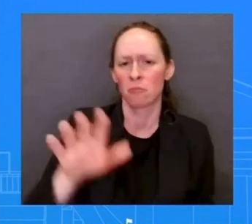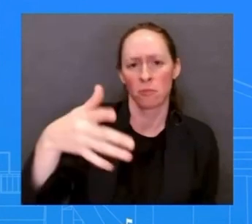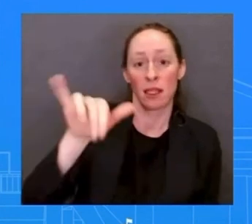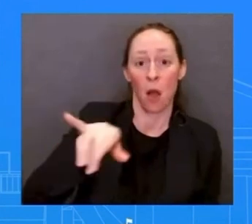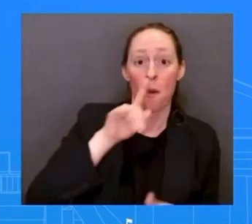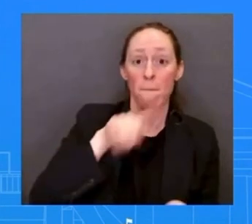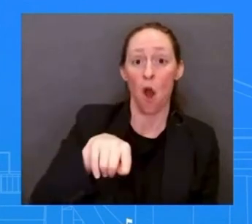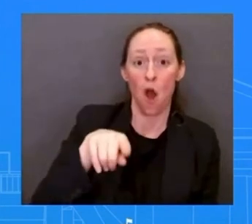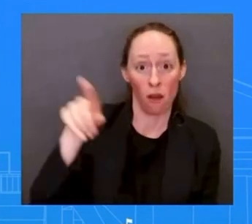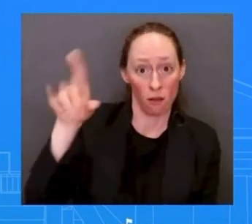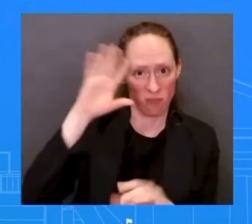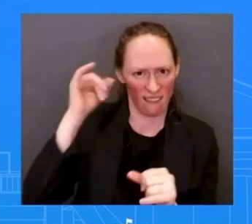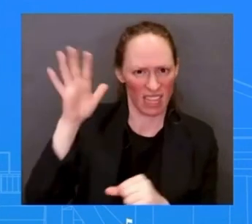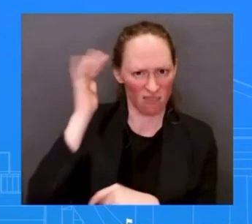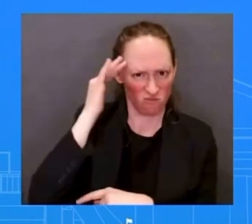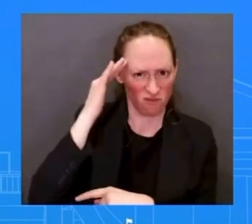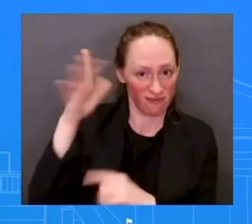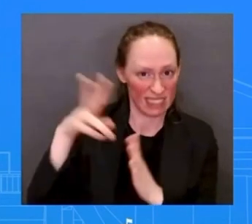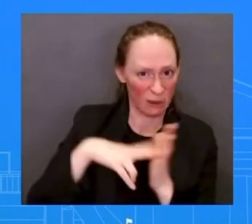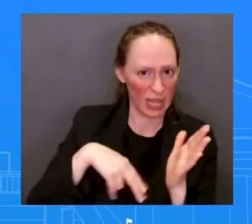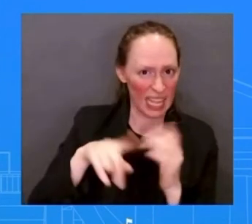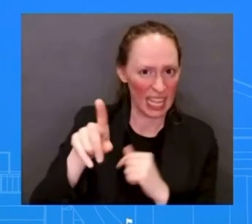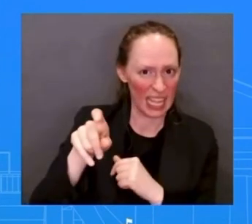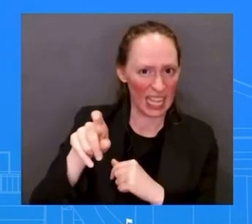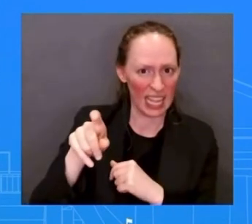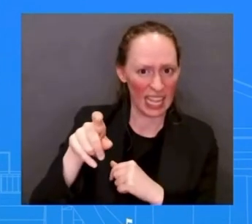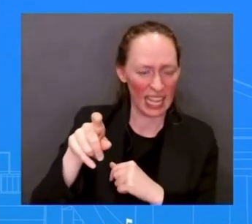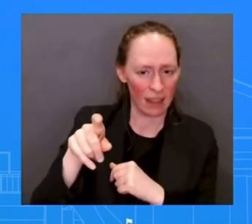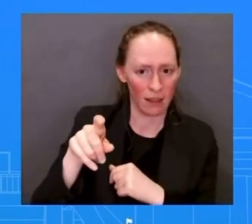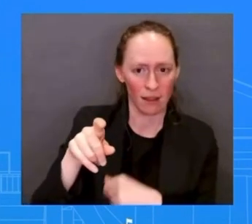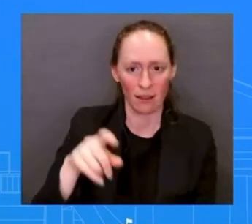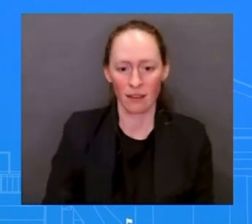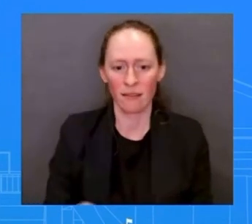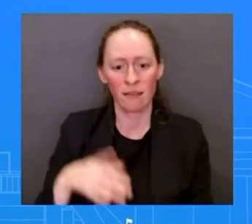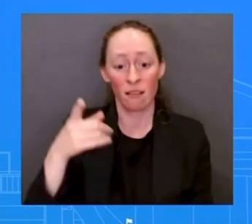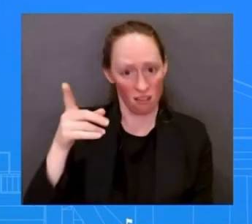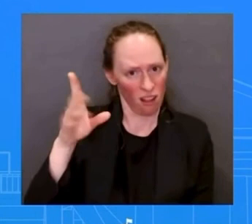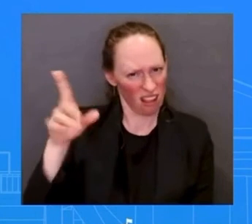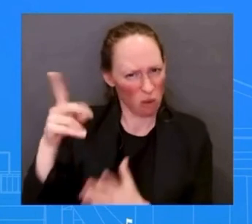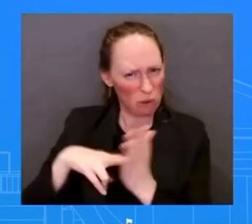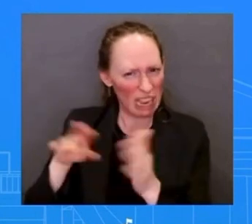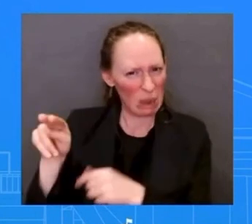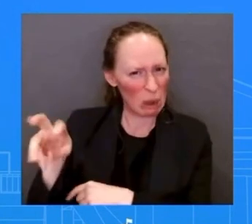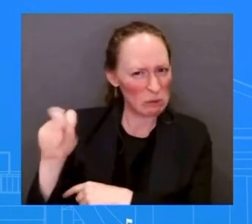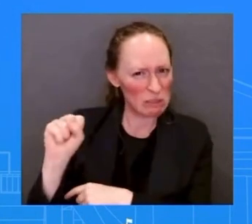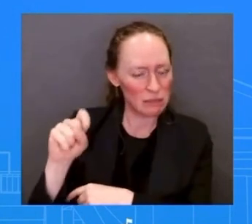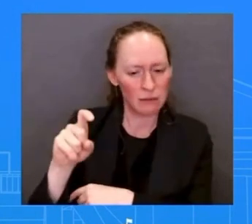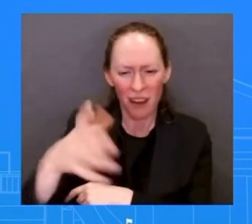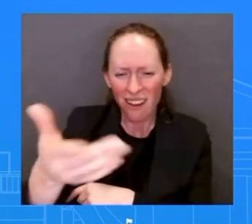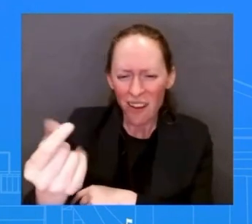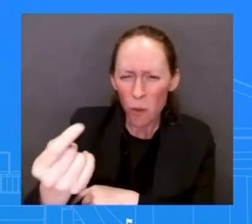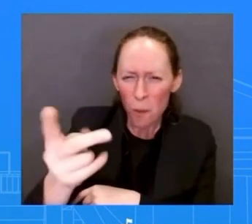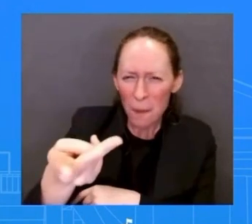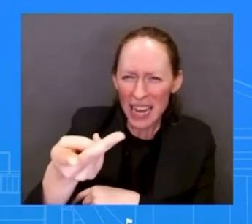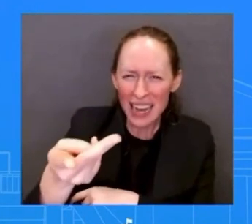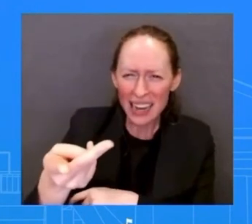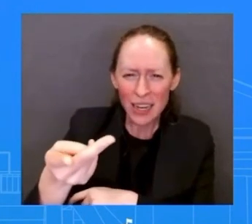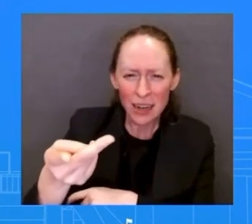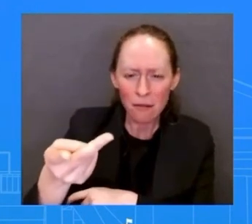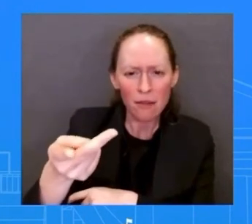he said, "Read your press." And I wasn't really clear what he was trying to say there. Well, I didn't hear. I know that he was asked